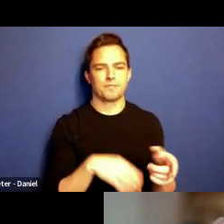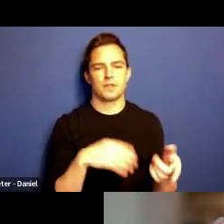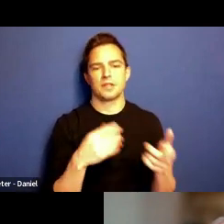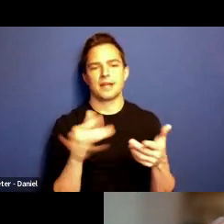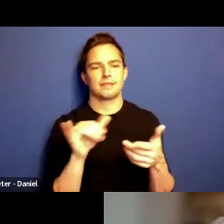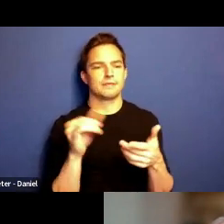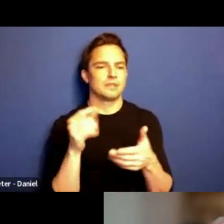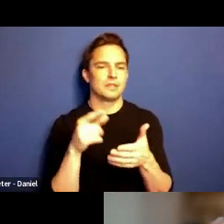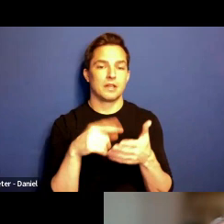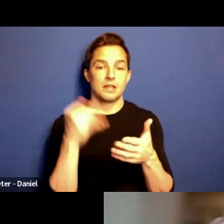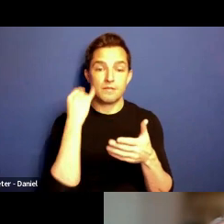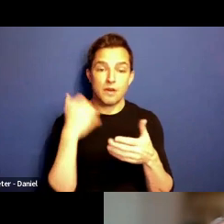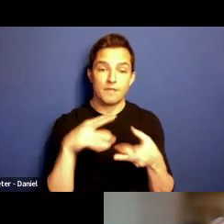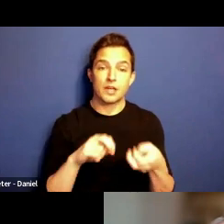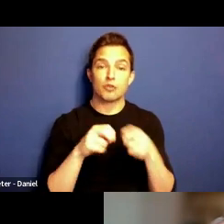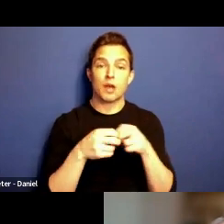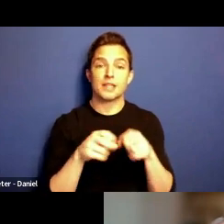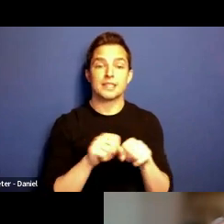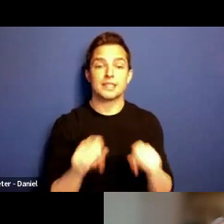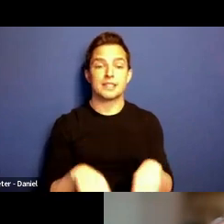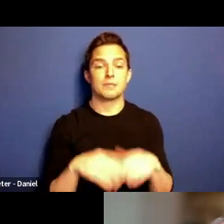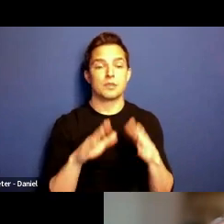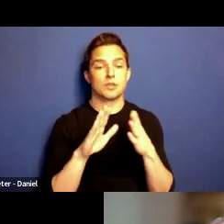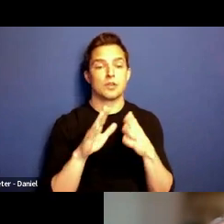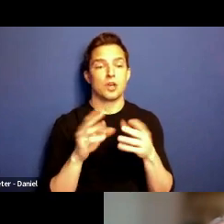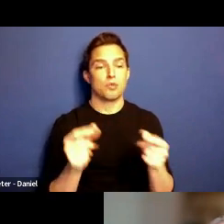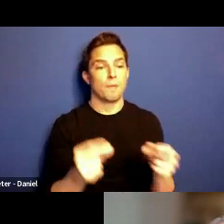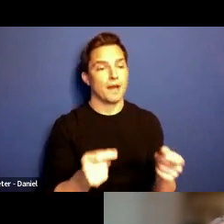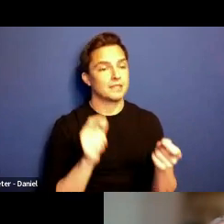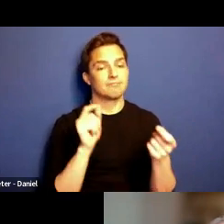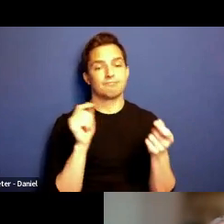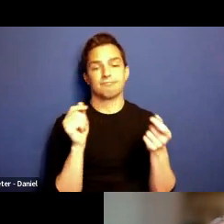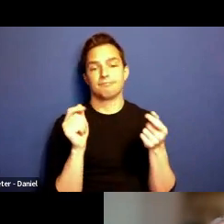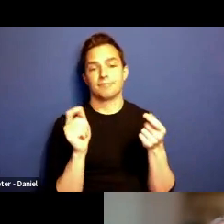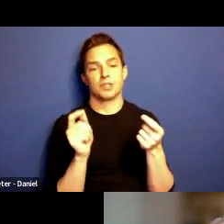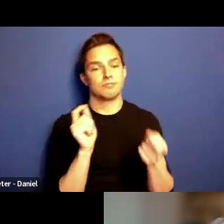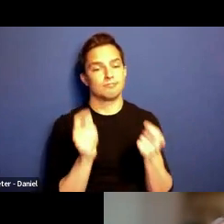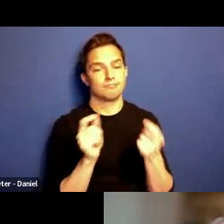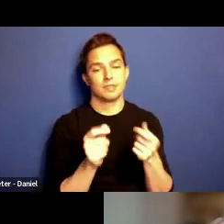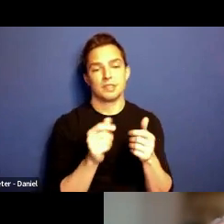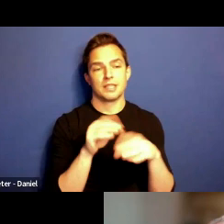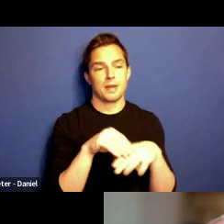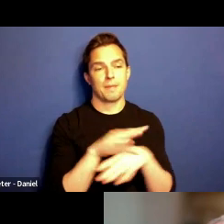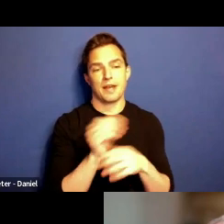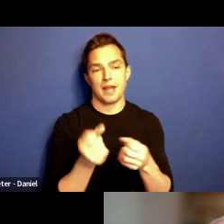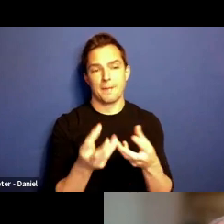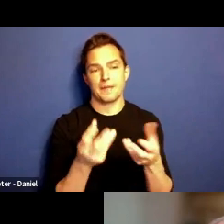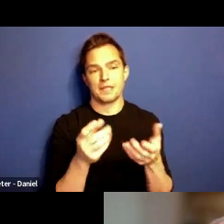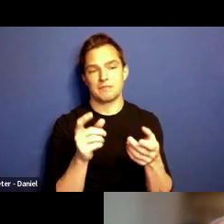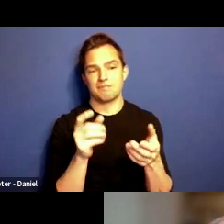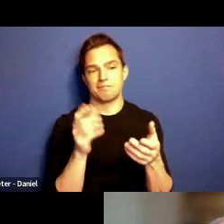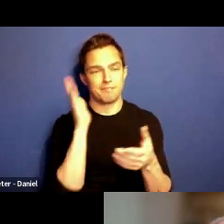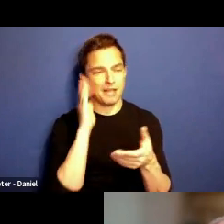you've got assertive community treatment, robust community services, that impacts how many beds you need. And she's going to be